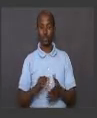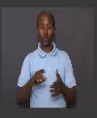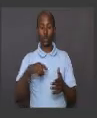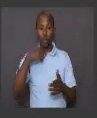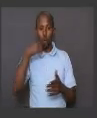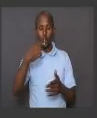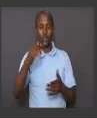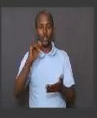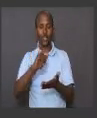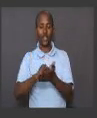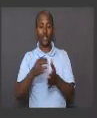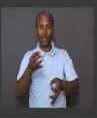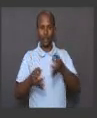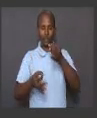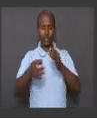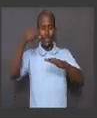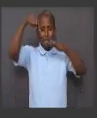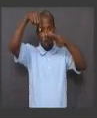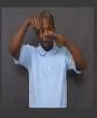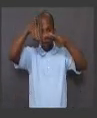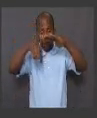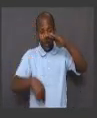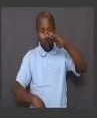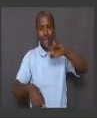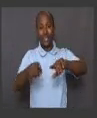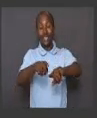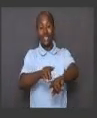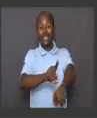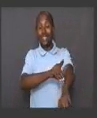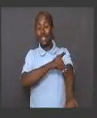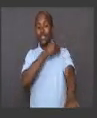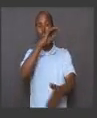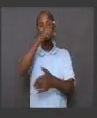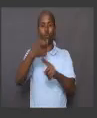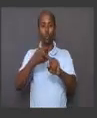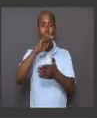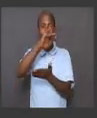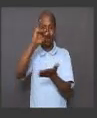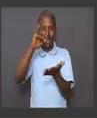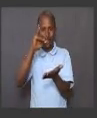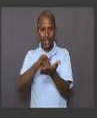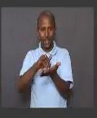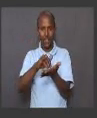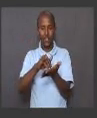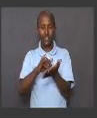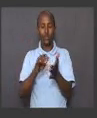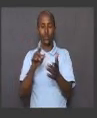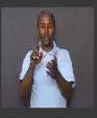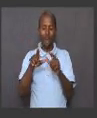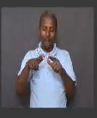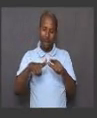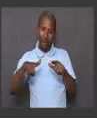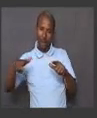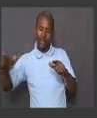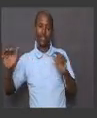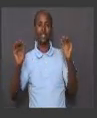Recall that if the perpendicular distance from the center of the circle to a line